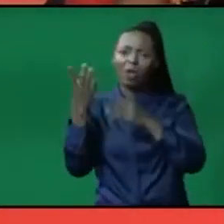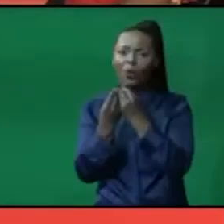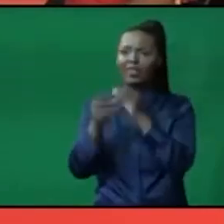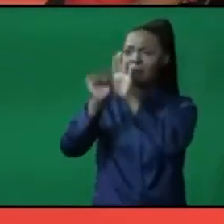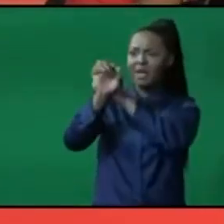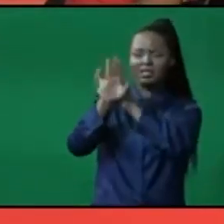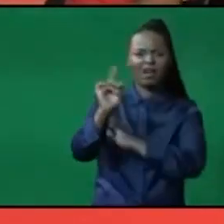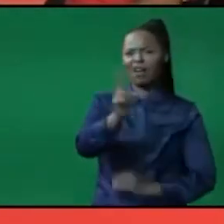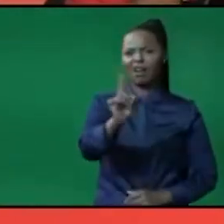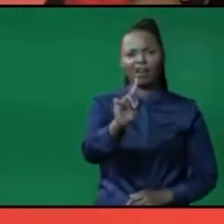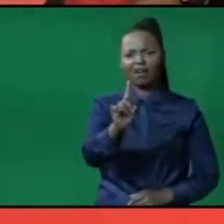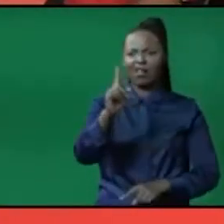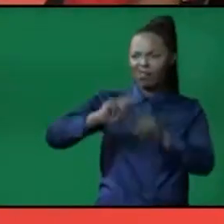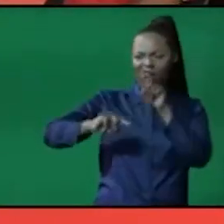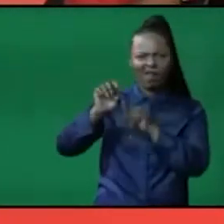a